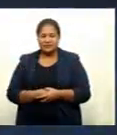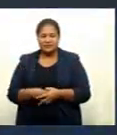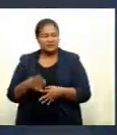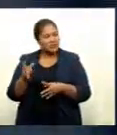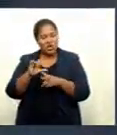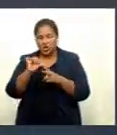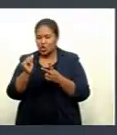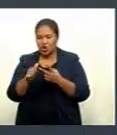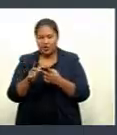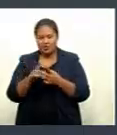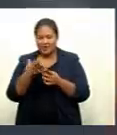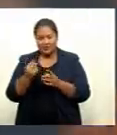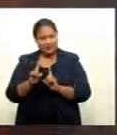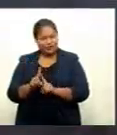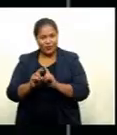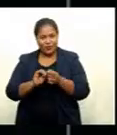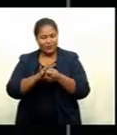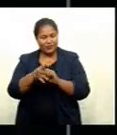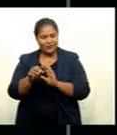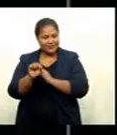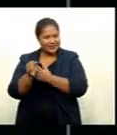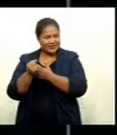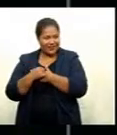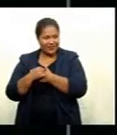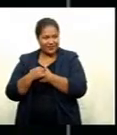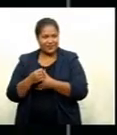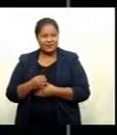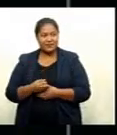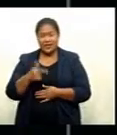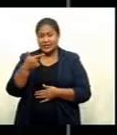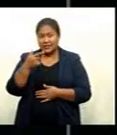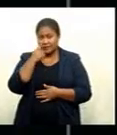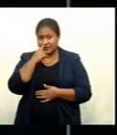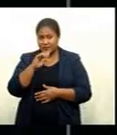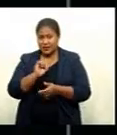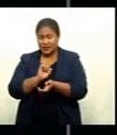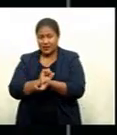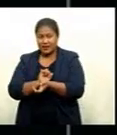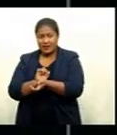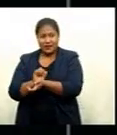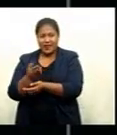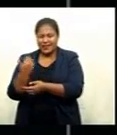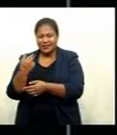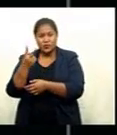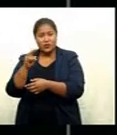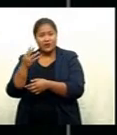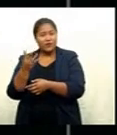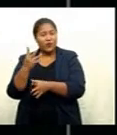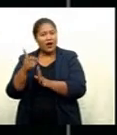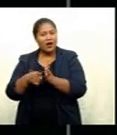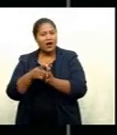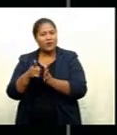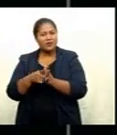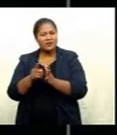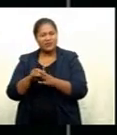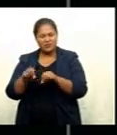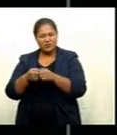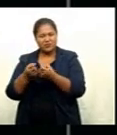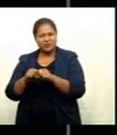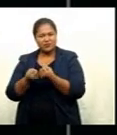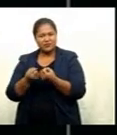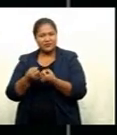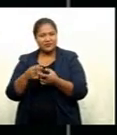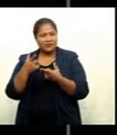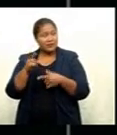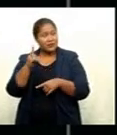to COVID-safe requirements. 7 people were arrested in the last 24 hours for breaching curfew, while 1